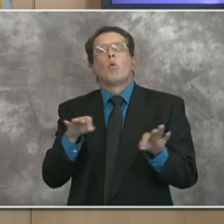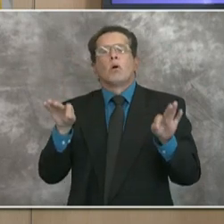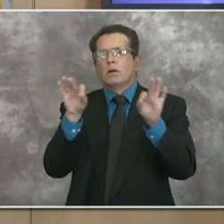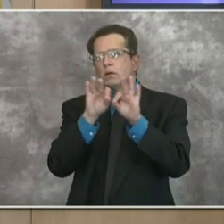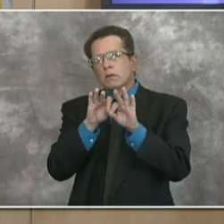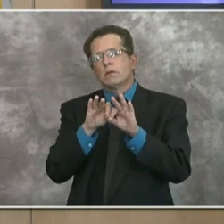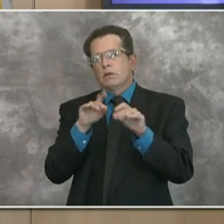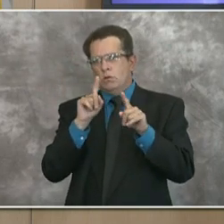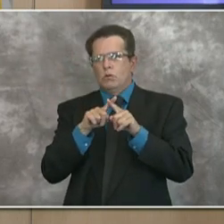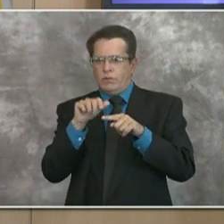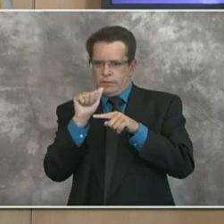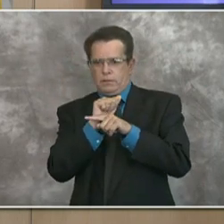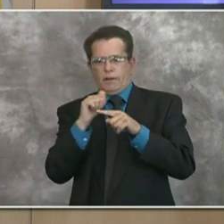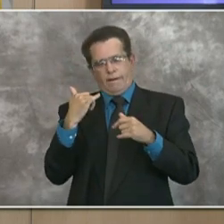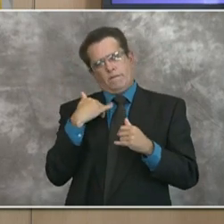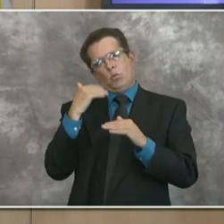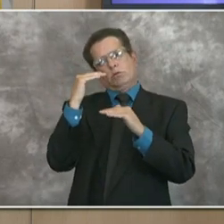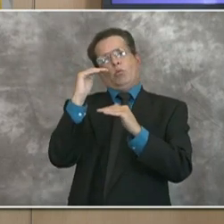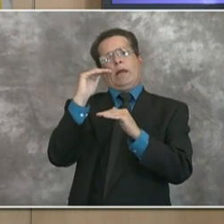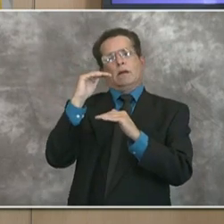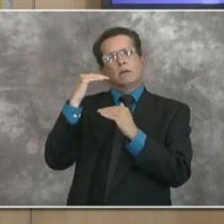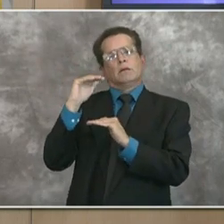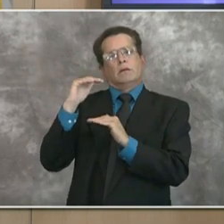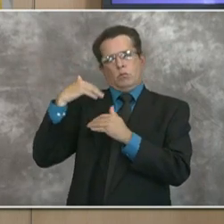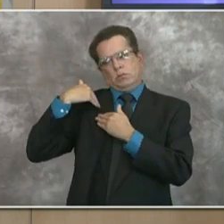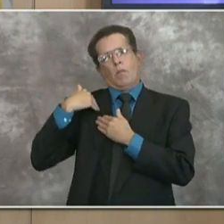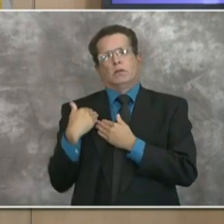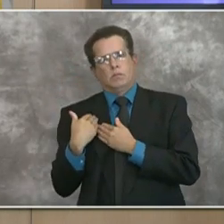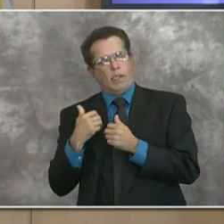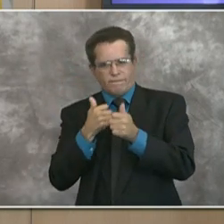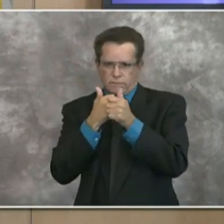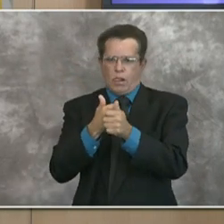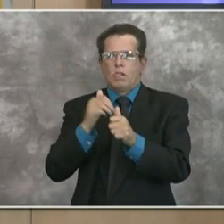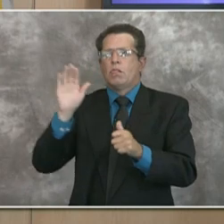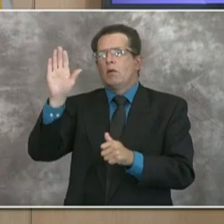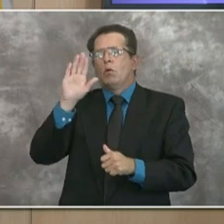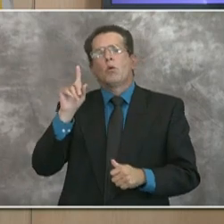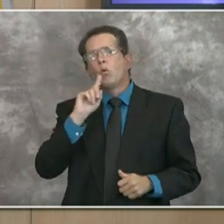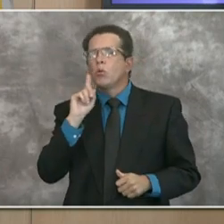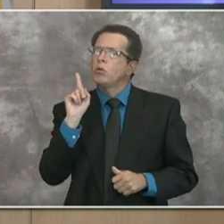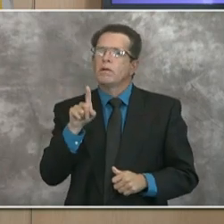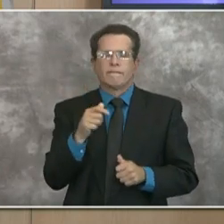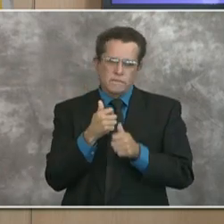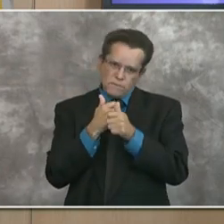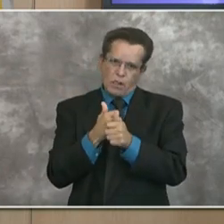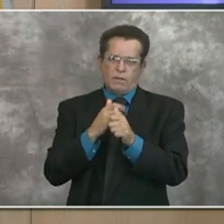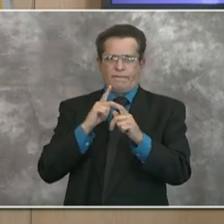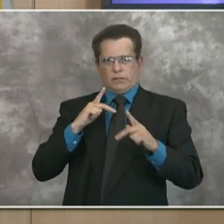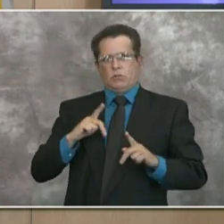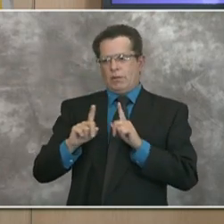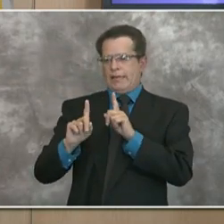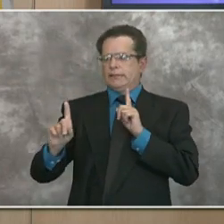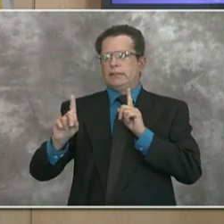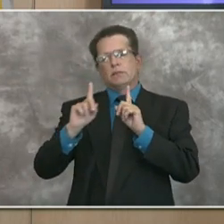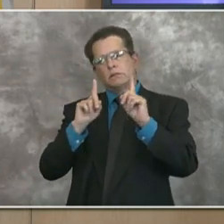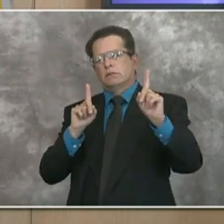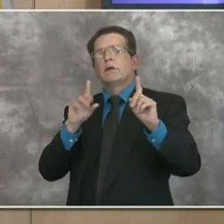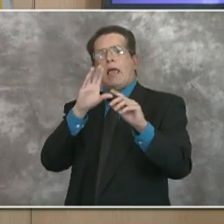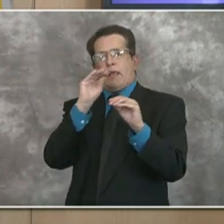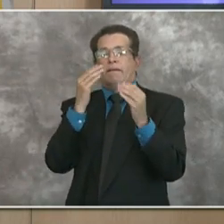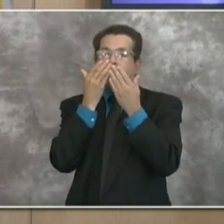to exercise restraint, that we continue to adhere to the orders, we continue to follow physical distancing and face